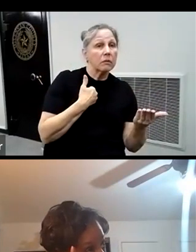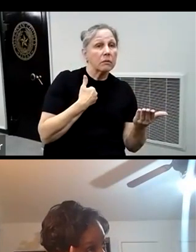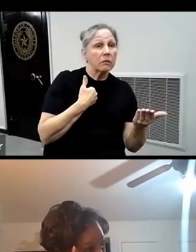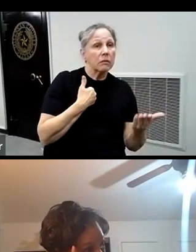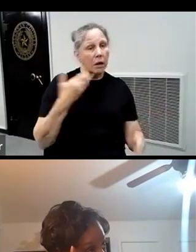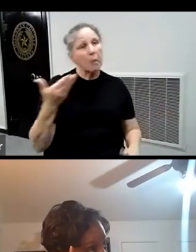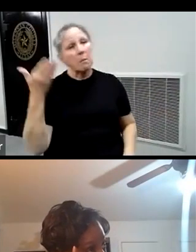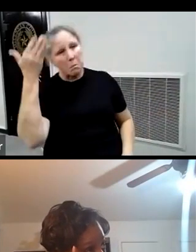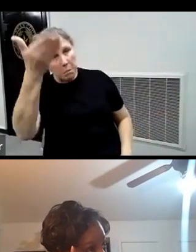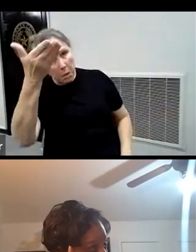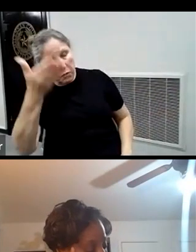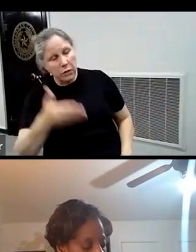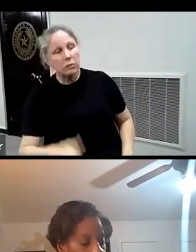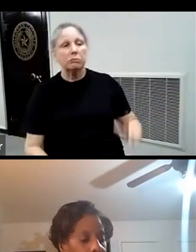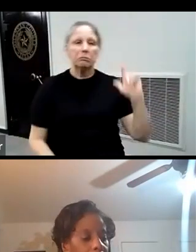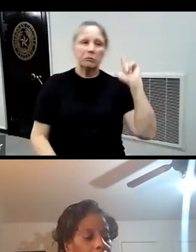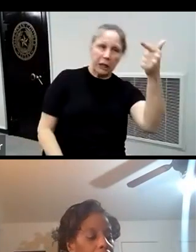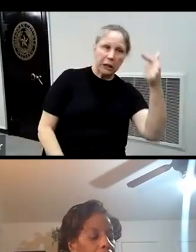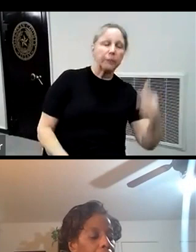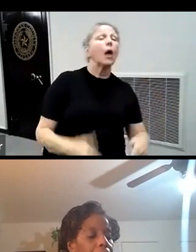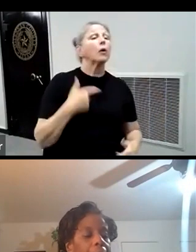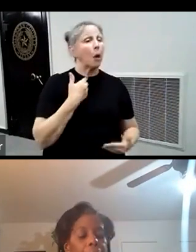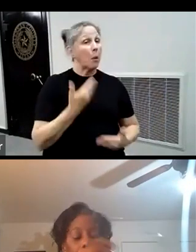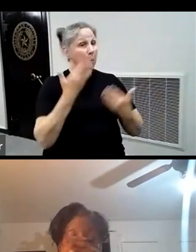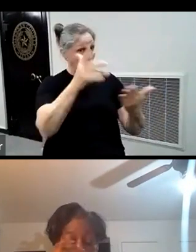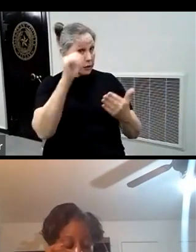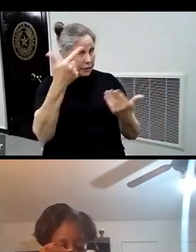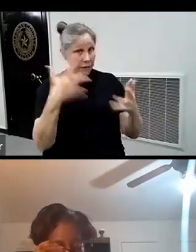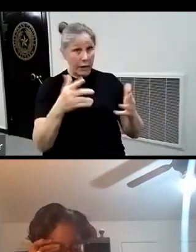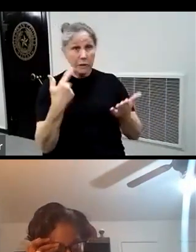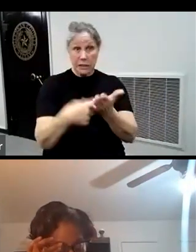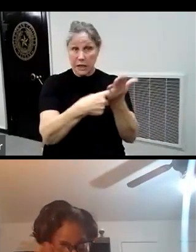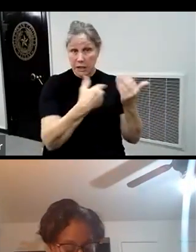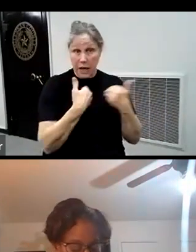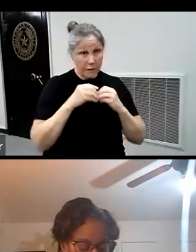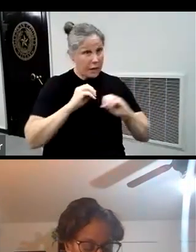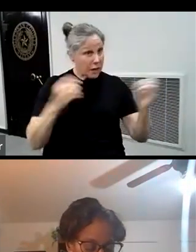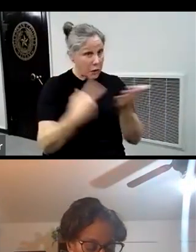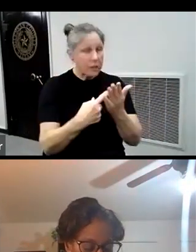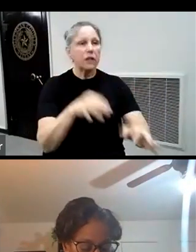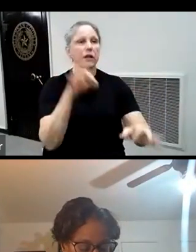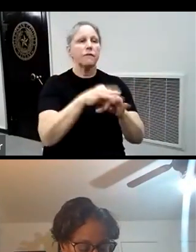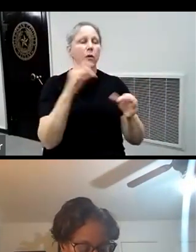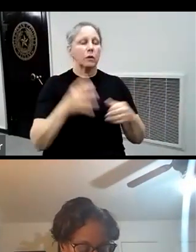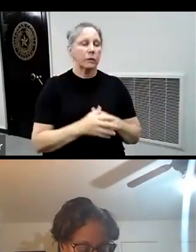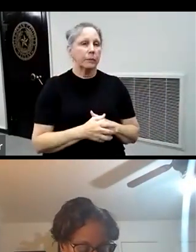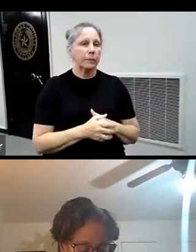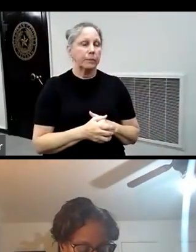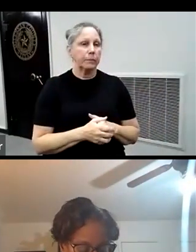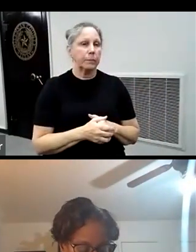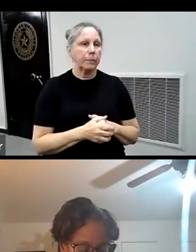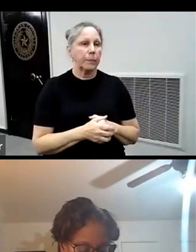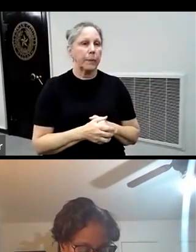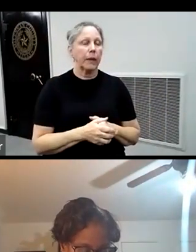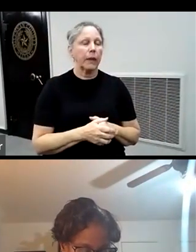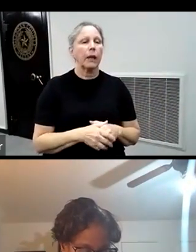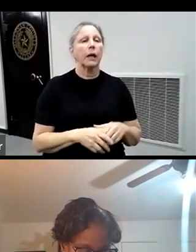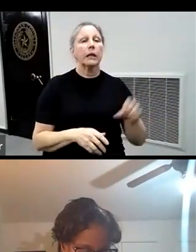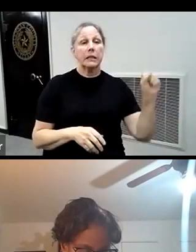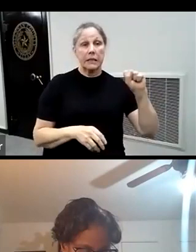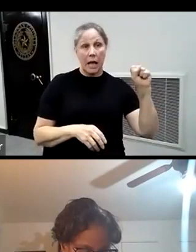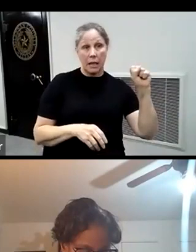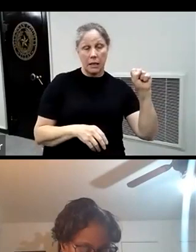So moved. To approve. Second. Motion been made, second. Any other discussion? No other discussion, call for vote. Commissioner